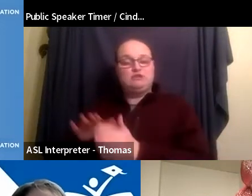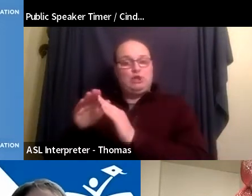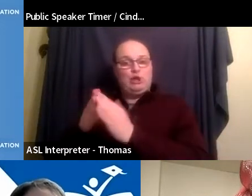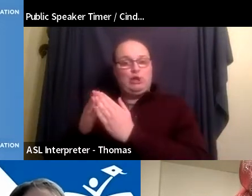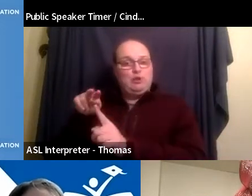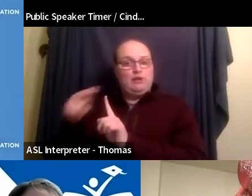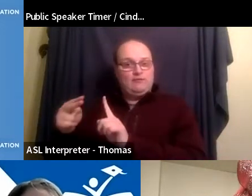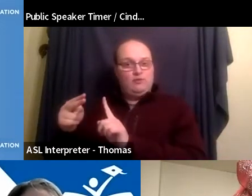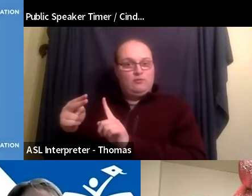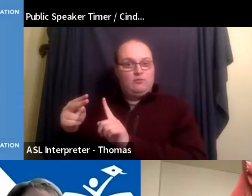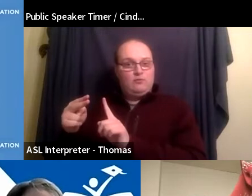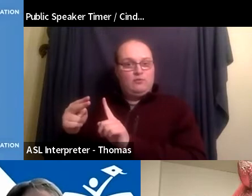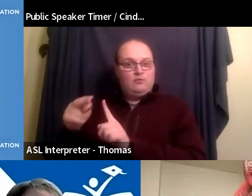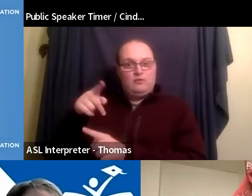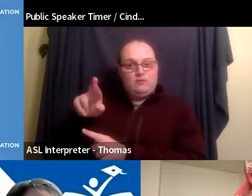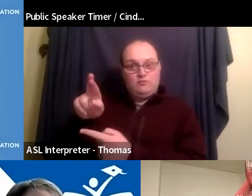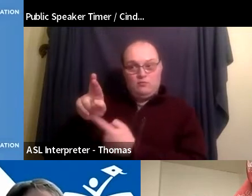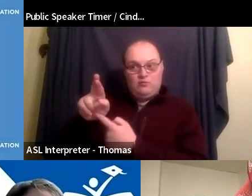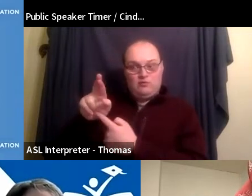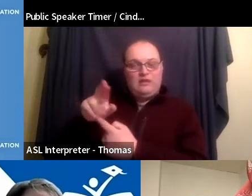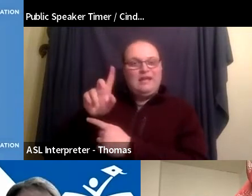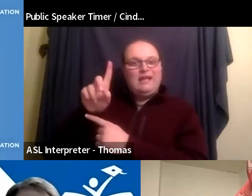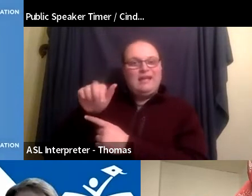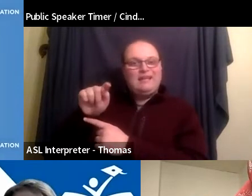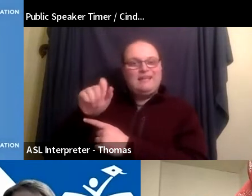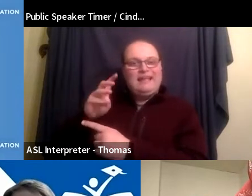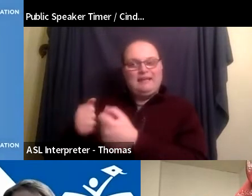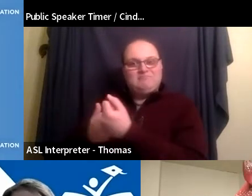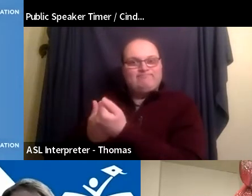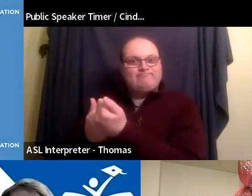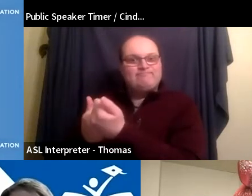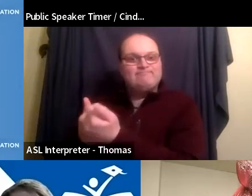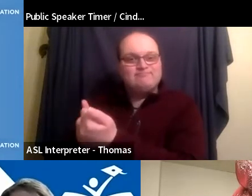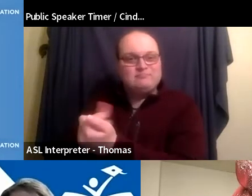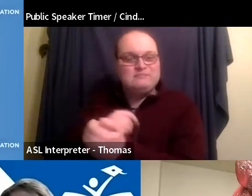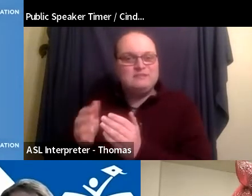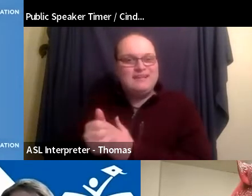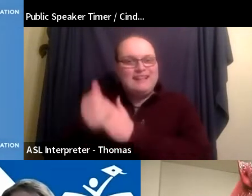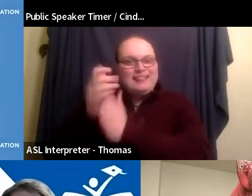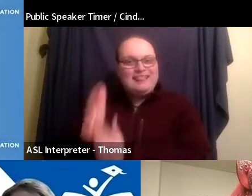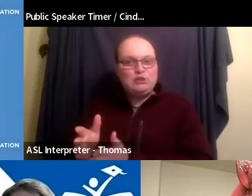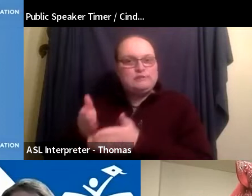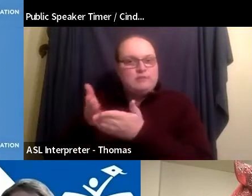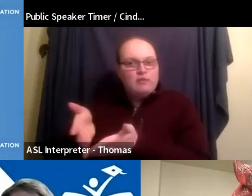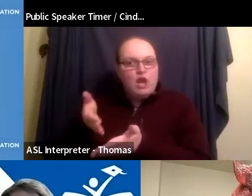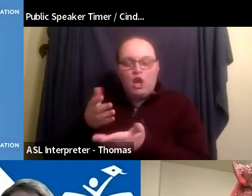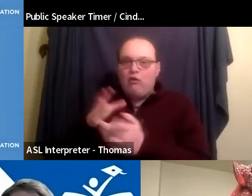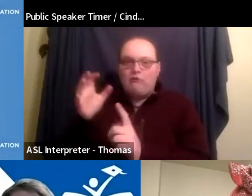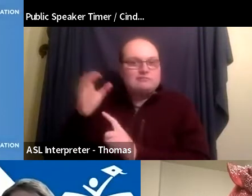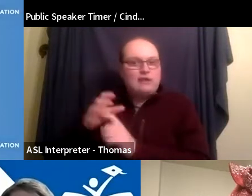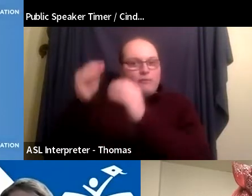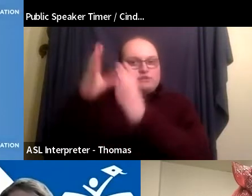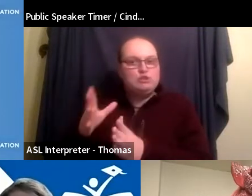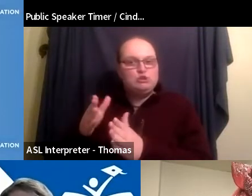this school is data driven, just like Woodmore Elementary School. Leadership presence is awesome.